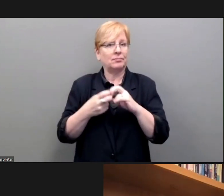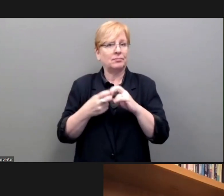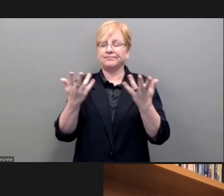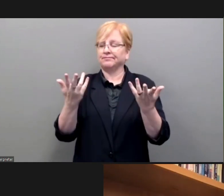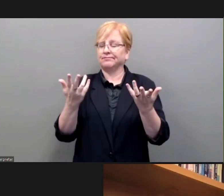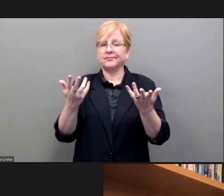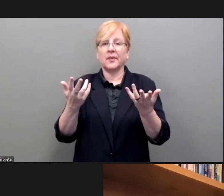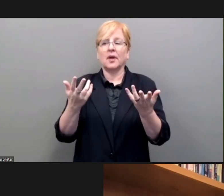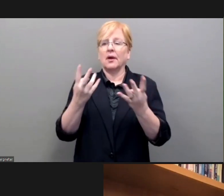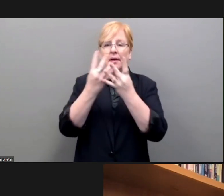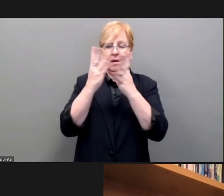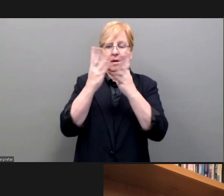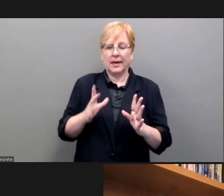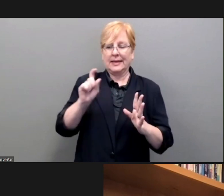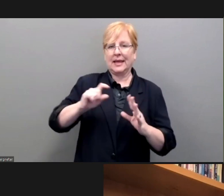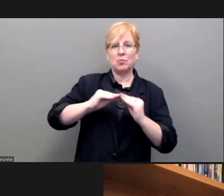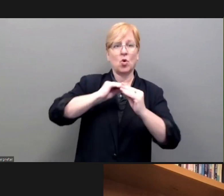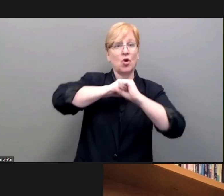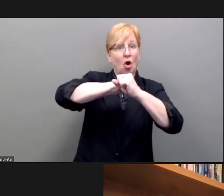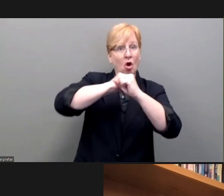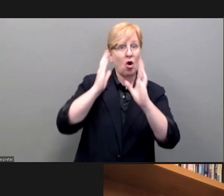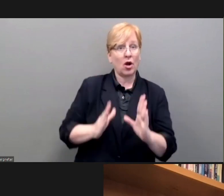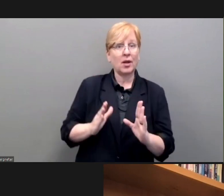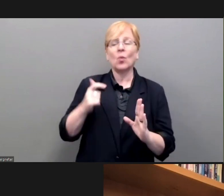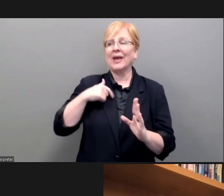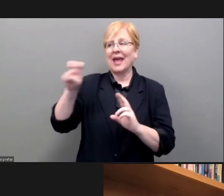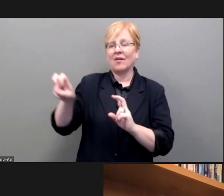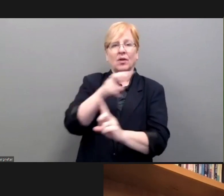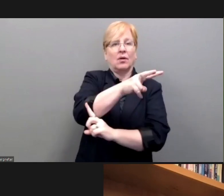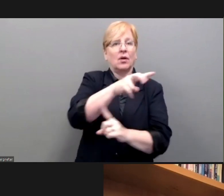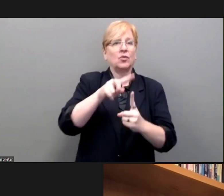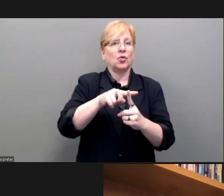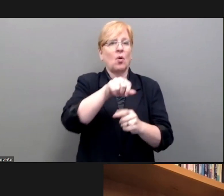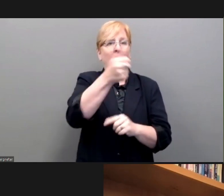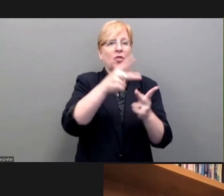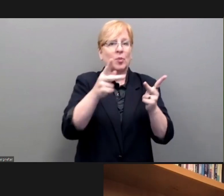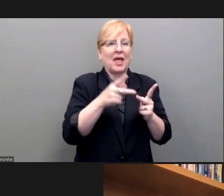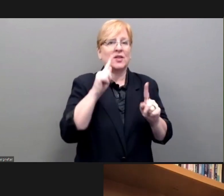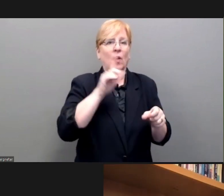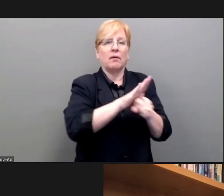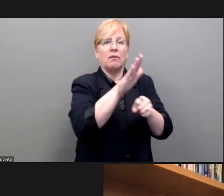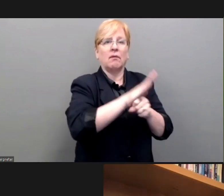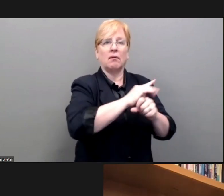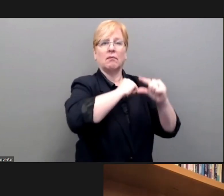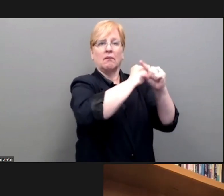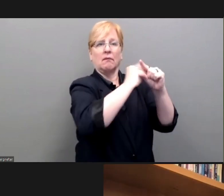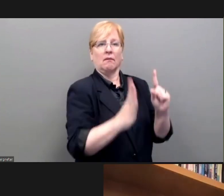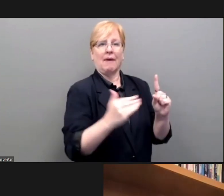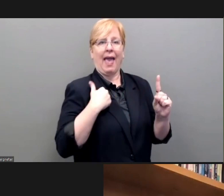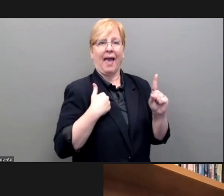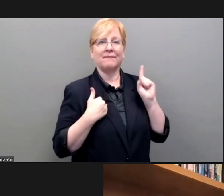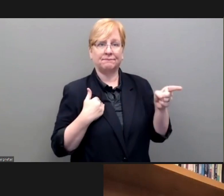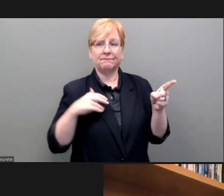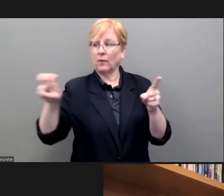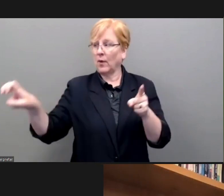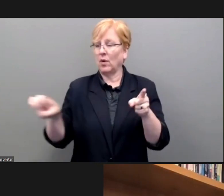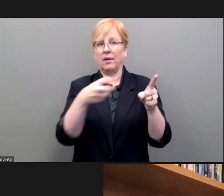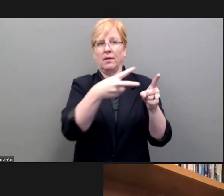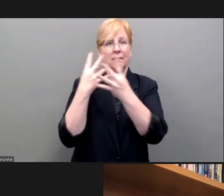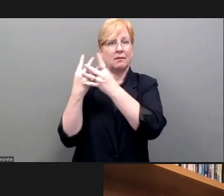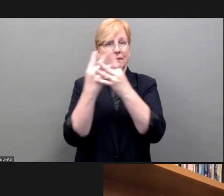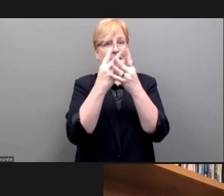correctional population to places where we have sufficient staffing. I want to point out that based on